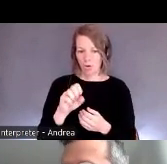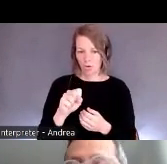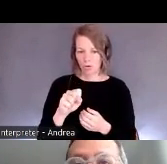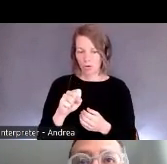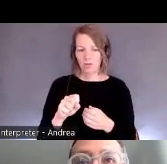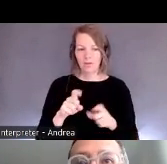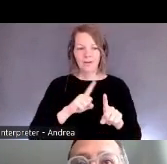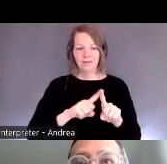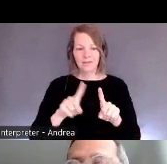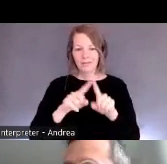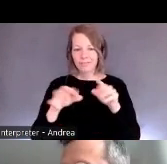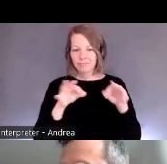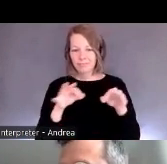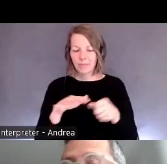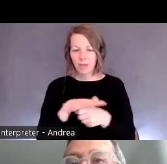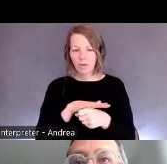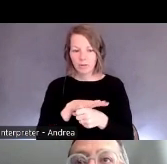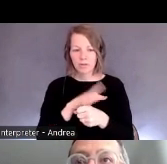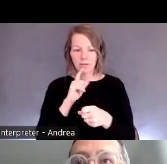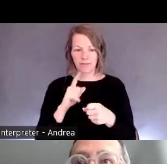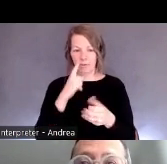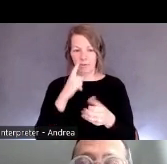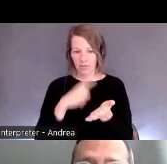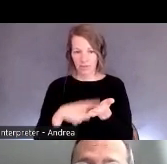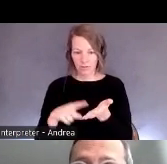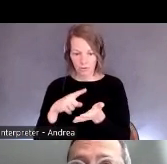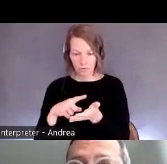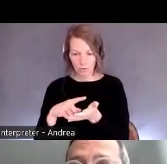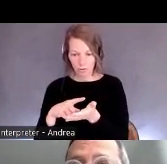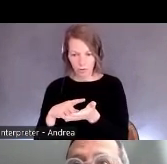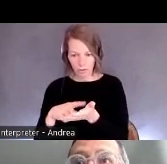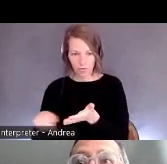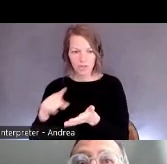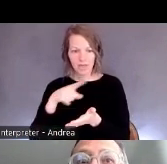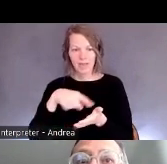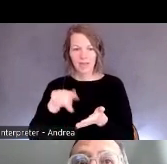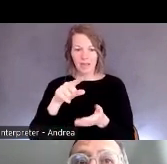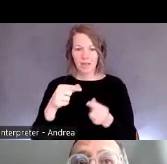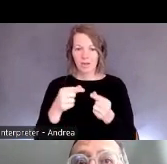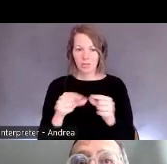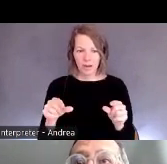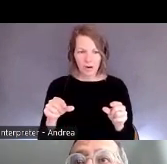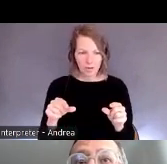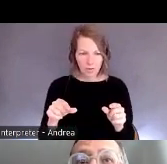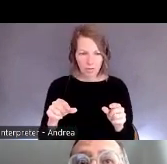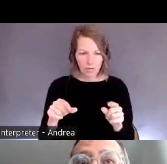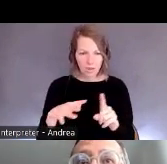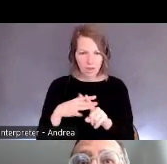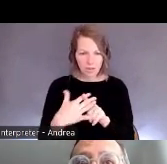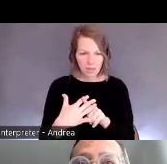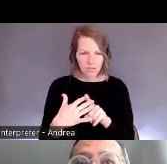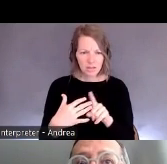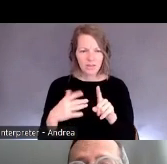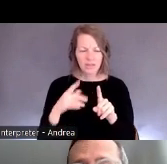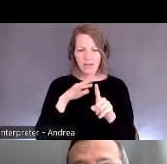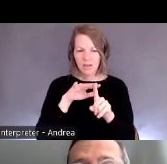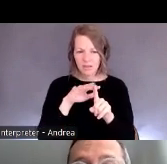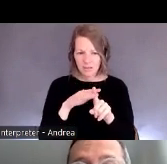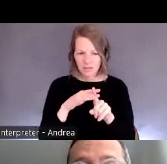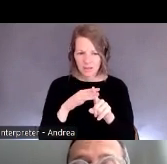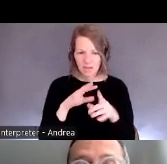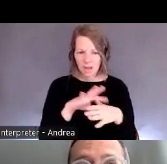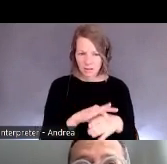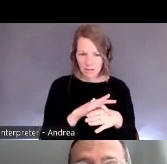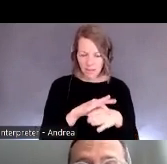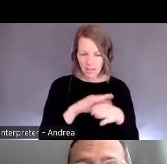to situate the research in the global context. It has to do with context instruction, which